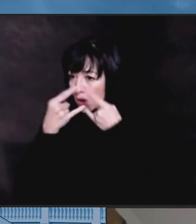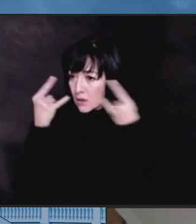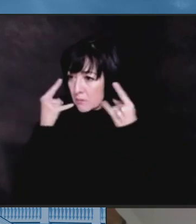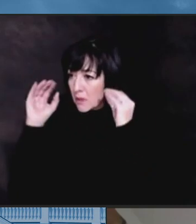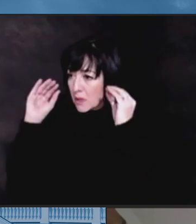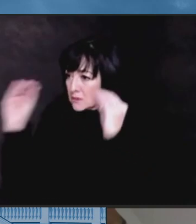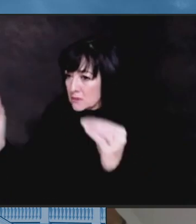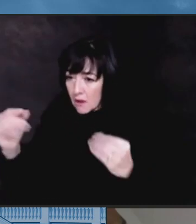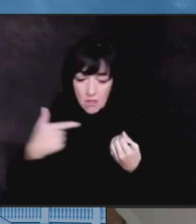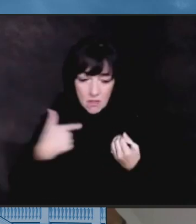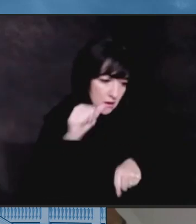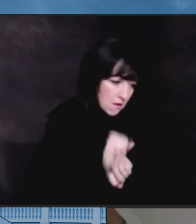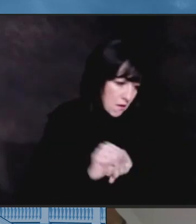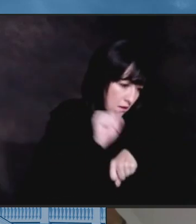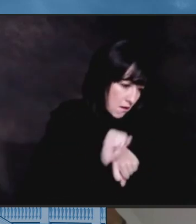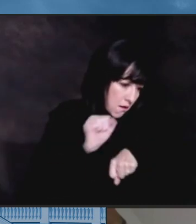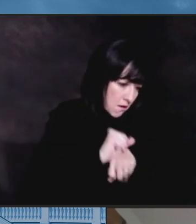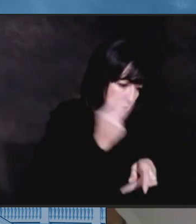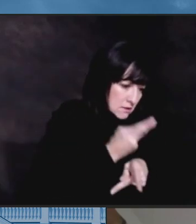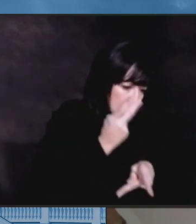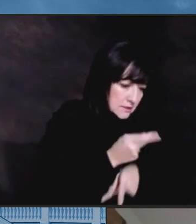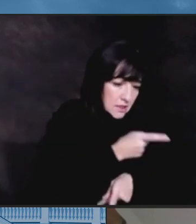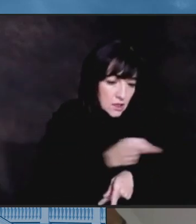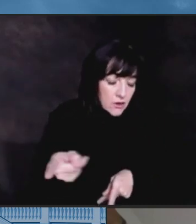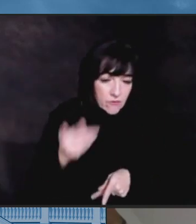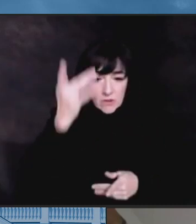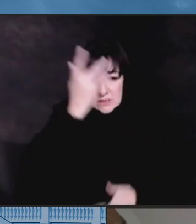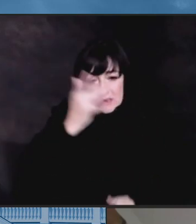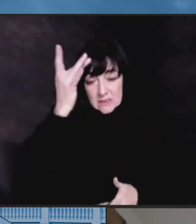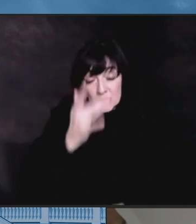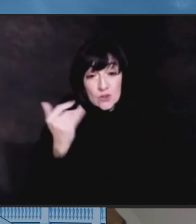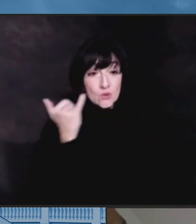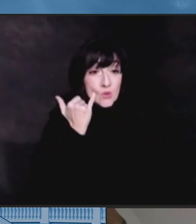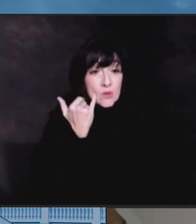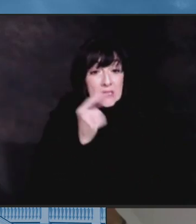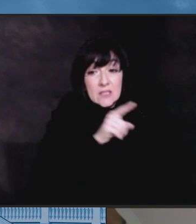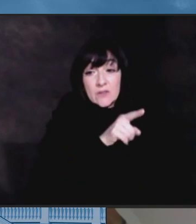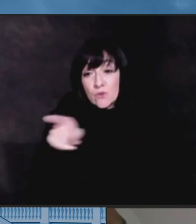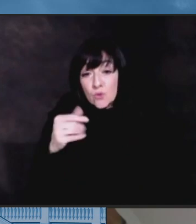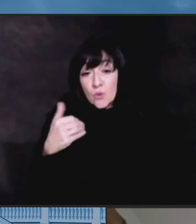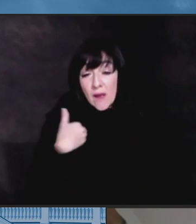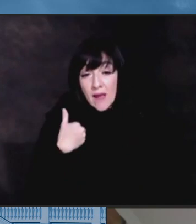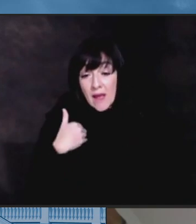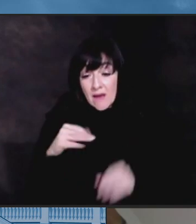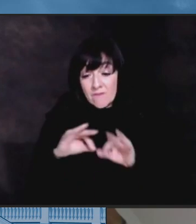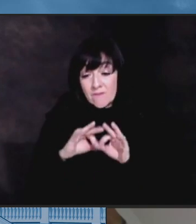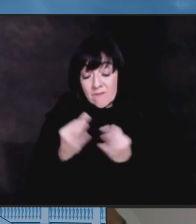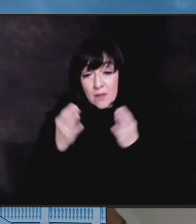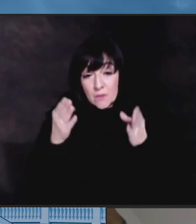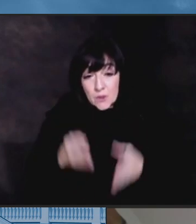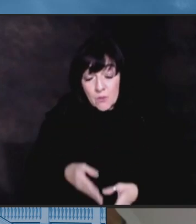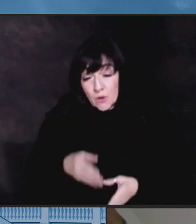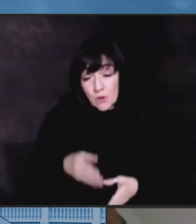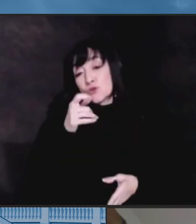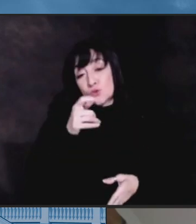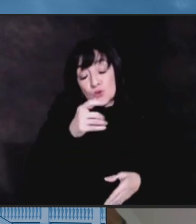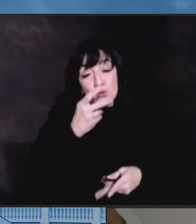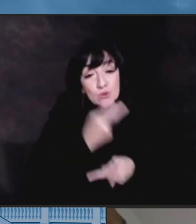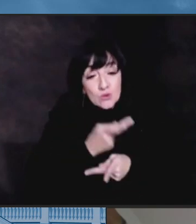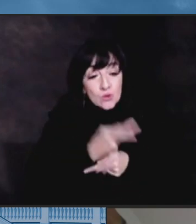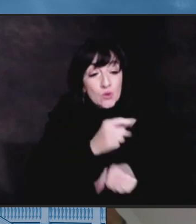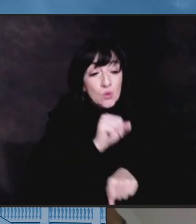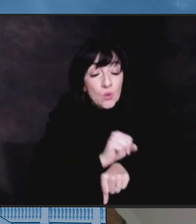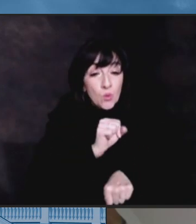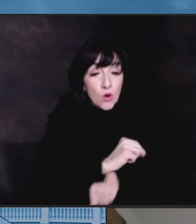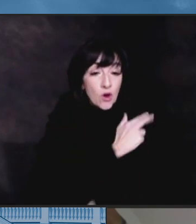So if you have a family member who's a healthcare provider and a worker in a long-term care facility, if you have